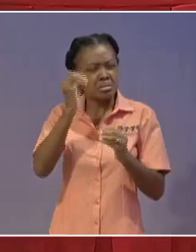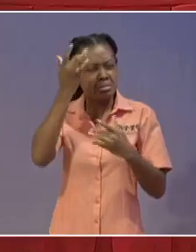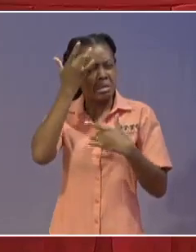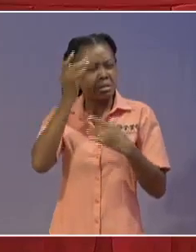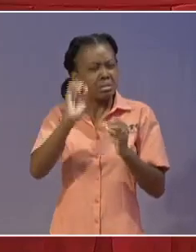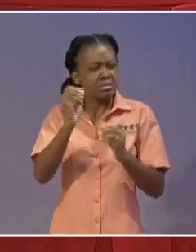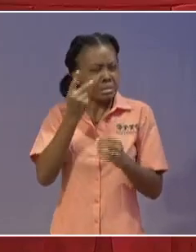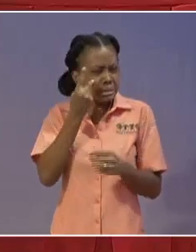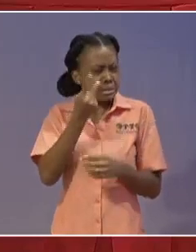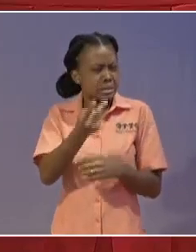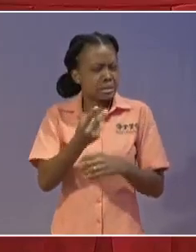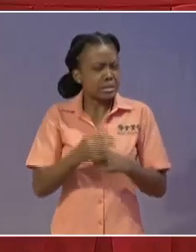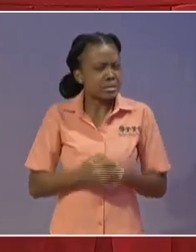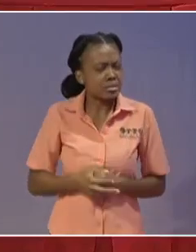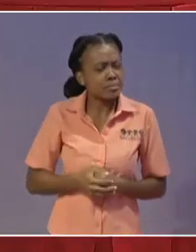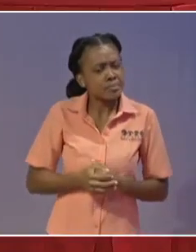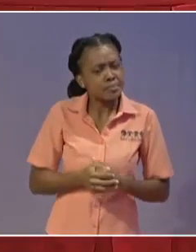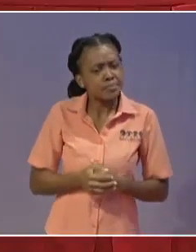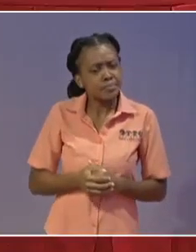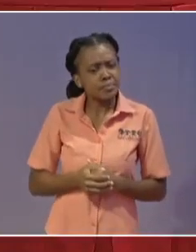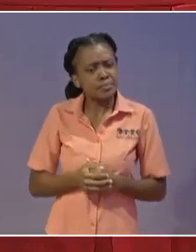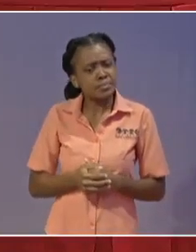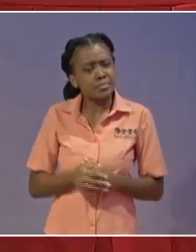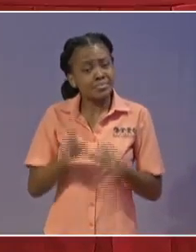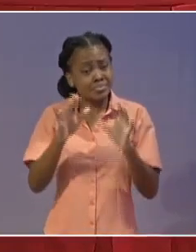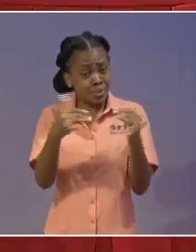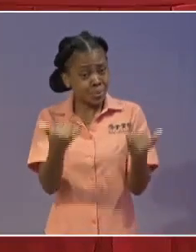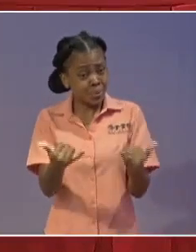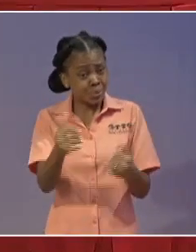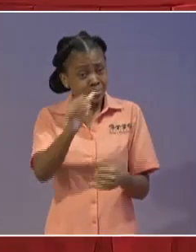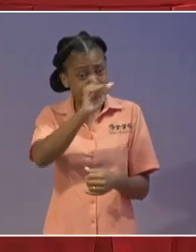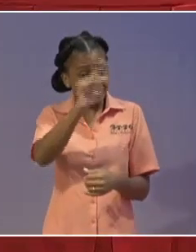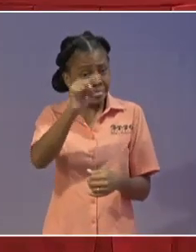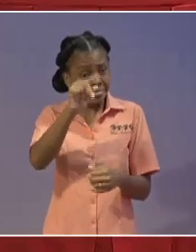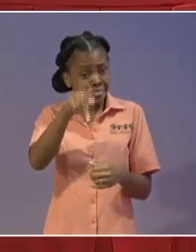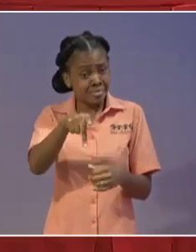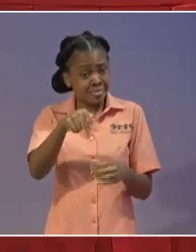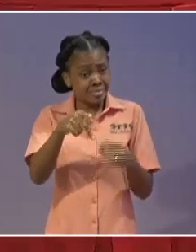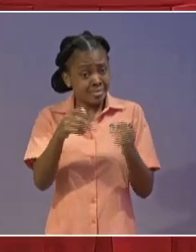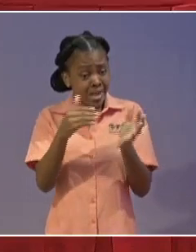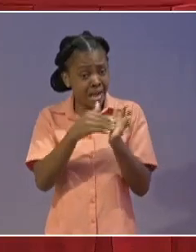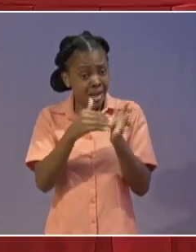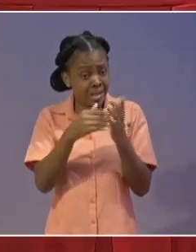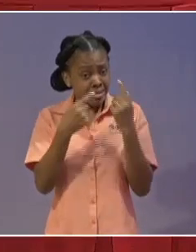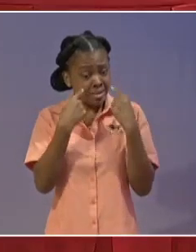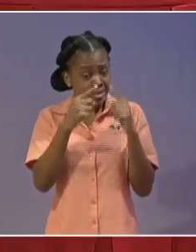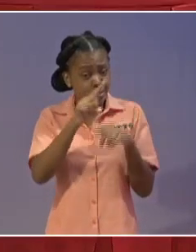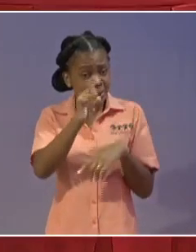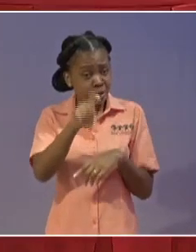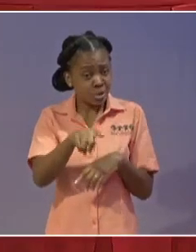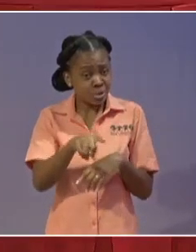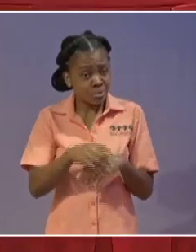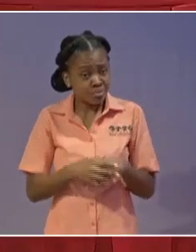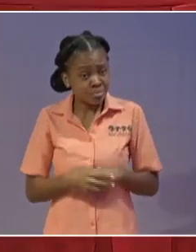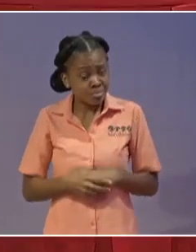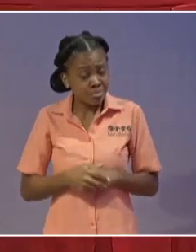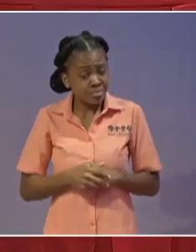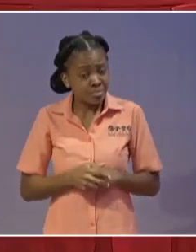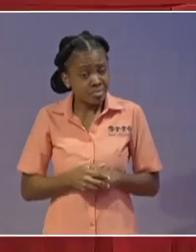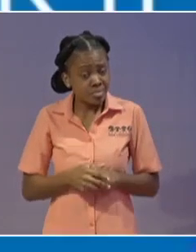to azpnews.com. I think you have a follow-up question, yes? Yes, I do. Morning again. I